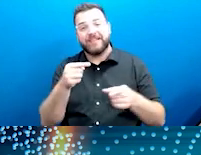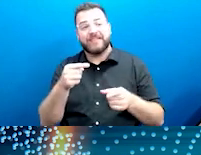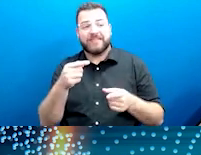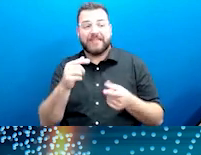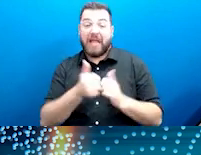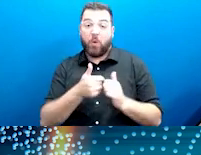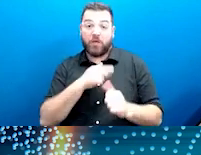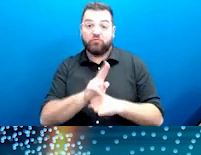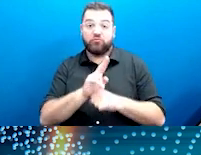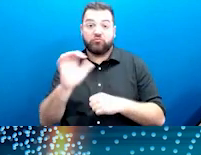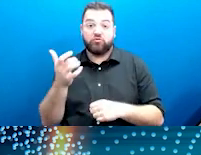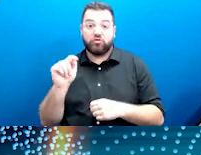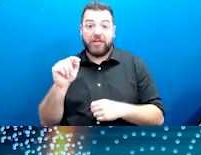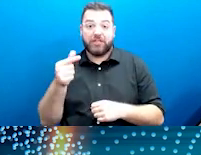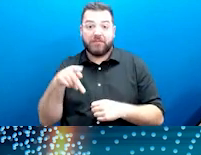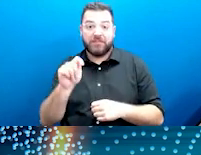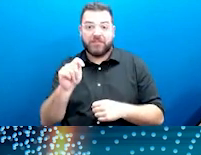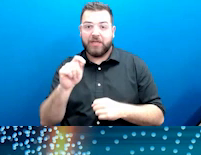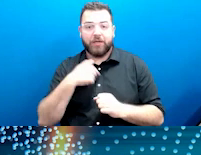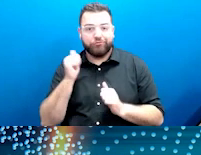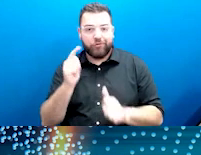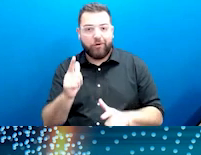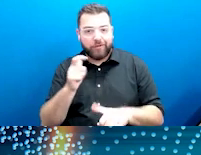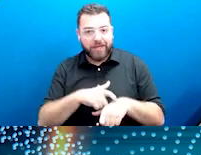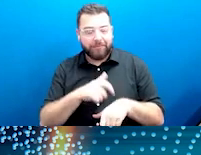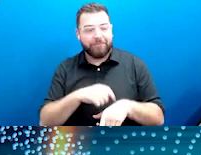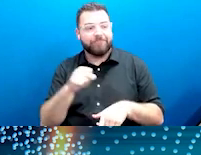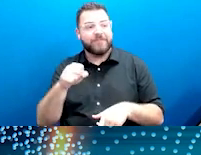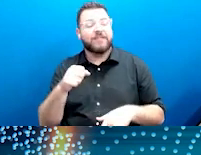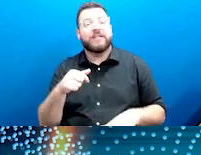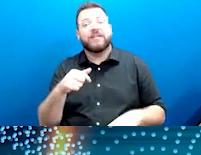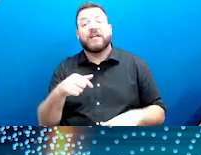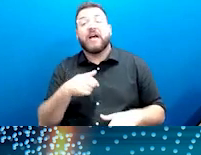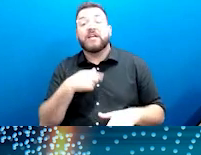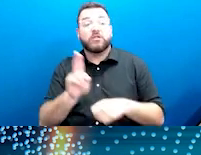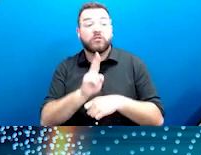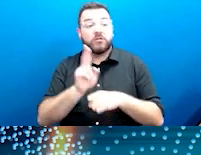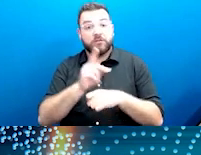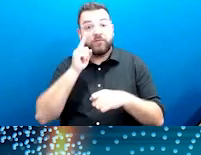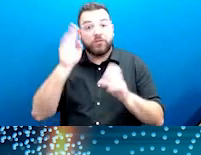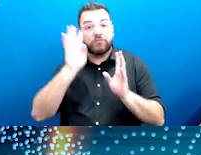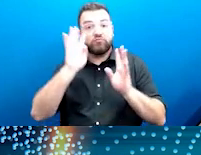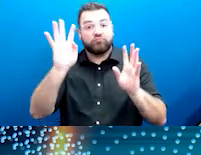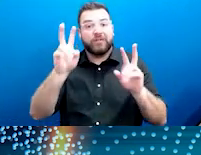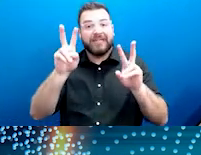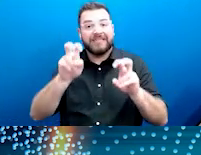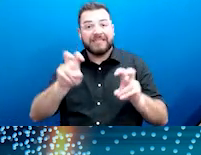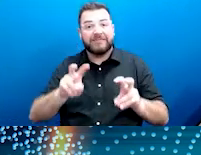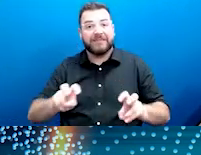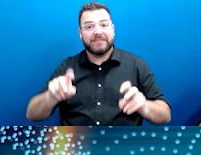for, all the time. I use it to create, assessments in my